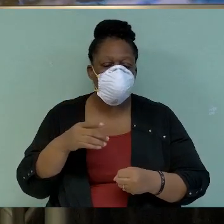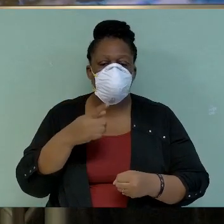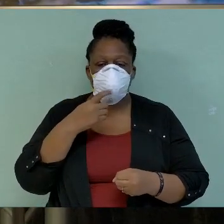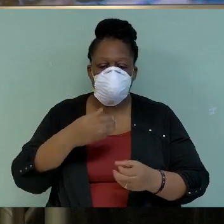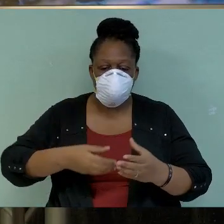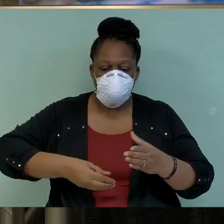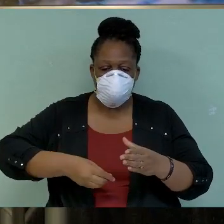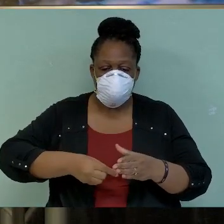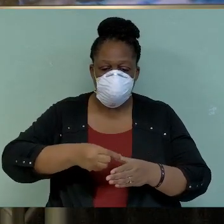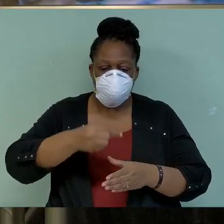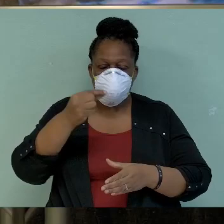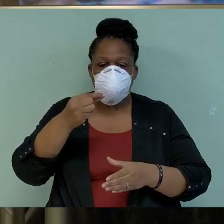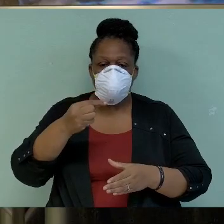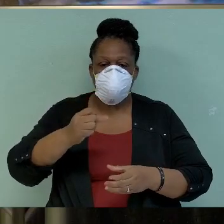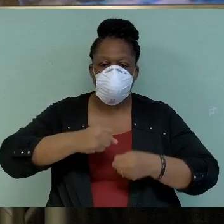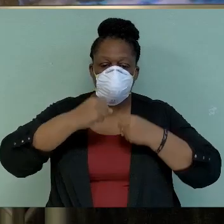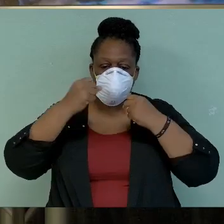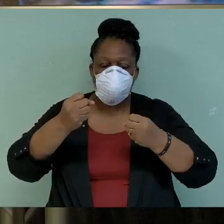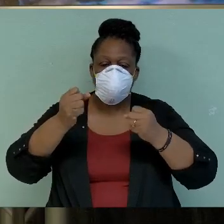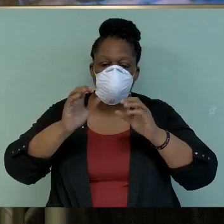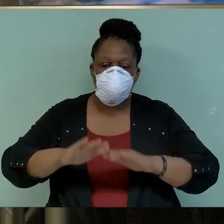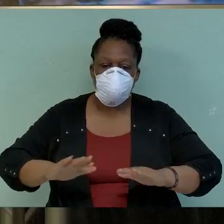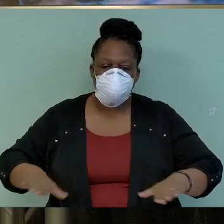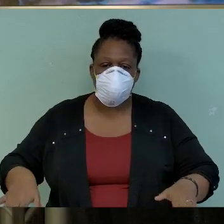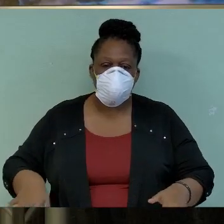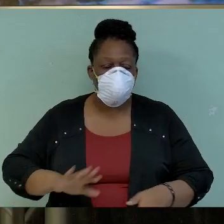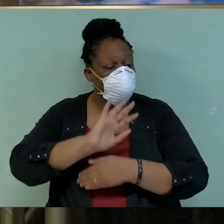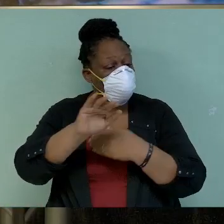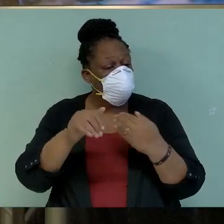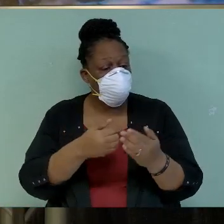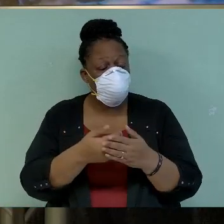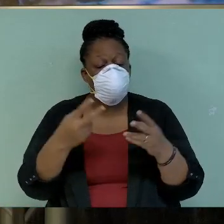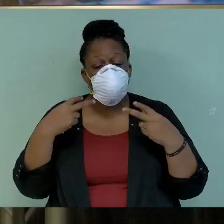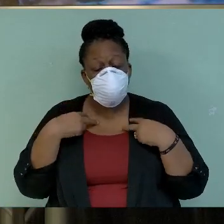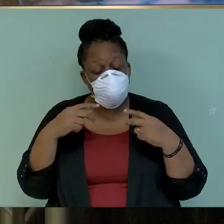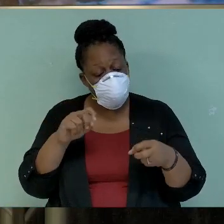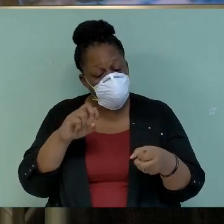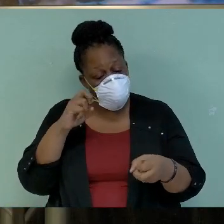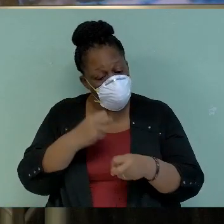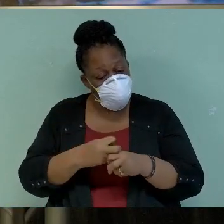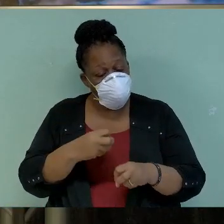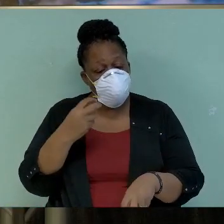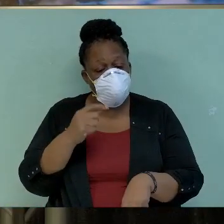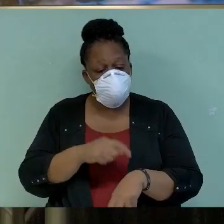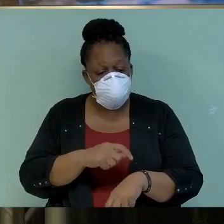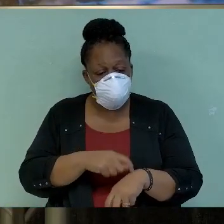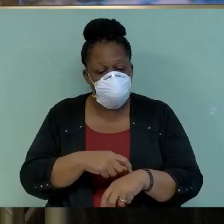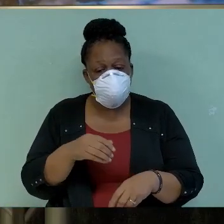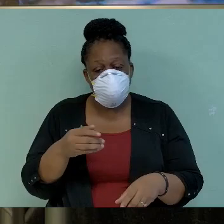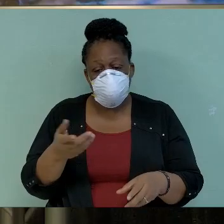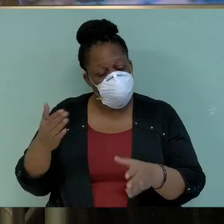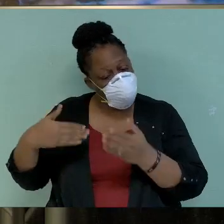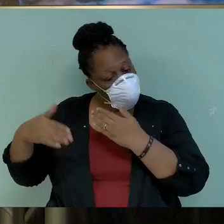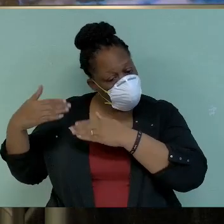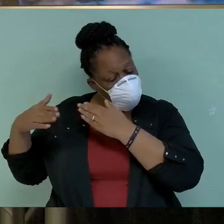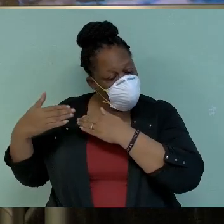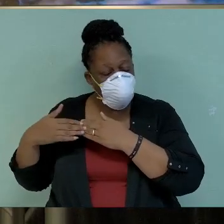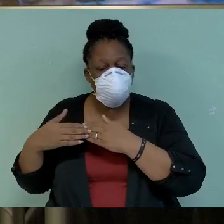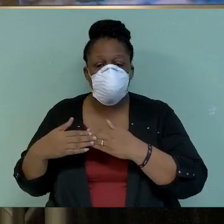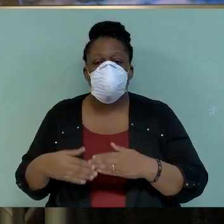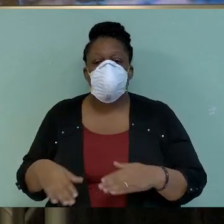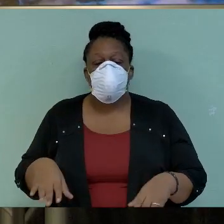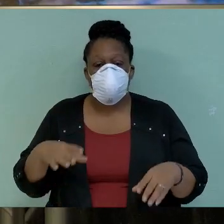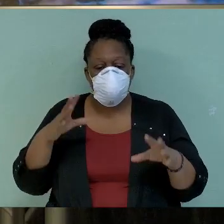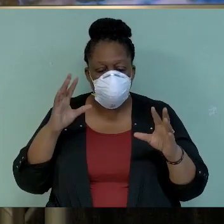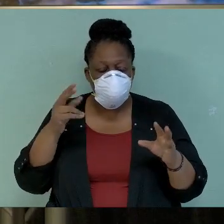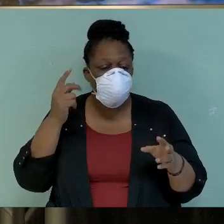would have gone through difficult times throughout our lives. Let us draw on those skills that we have used in the